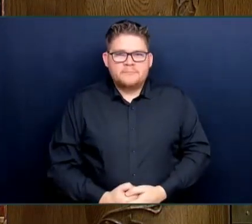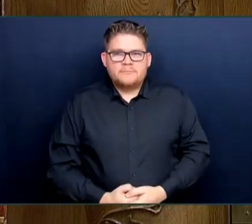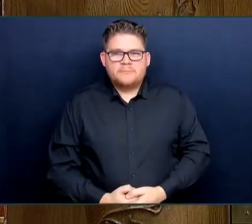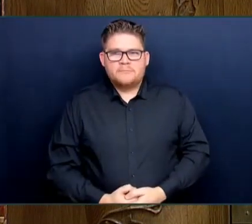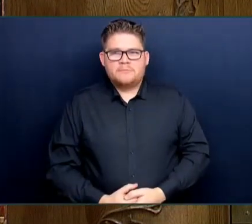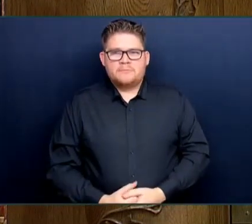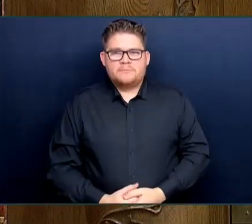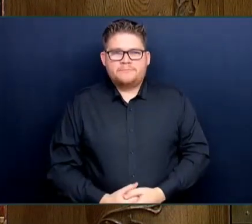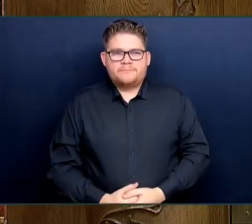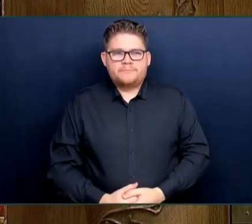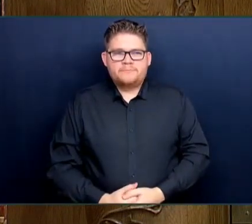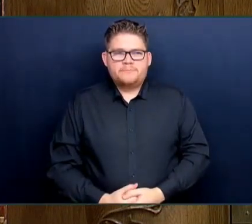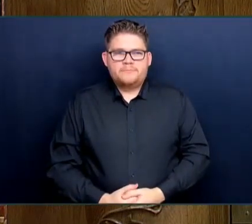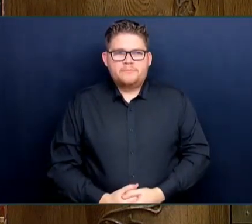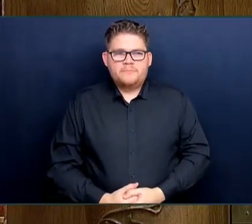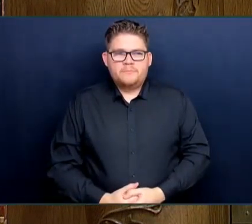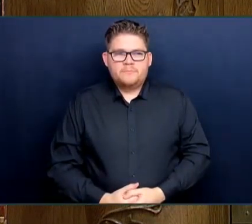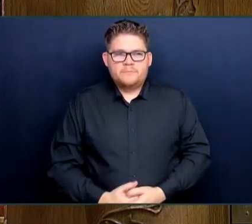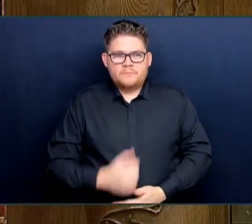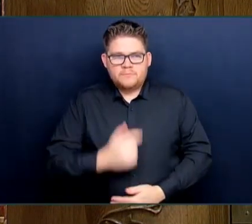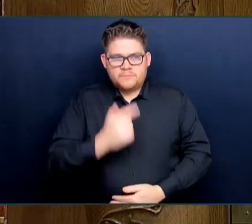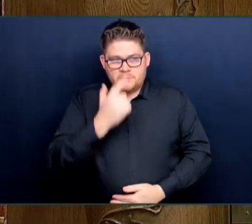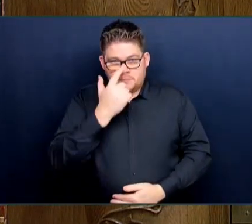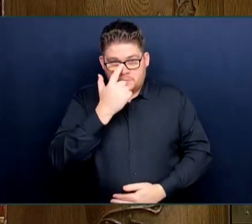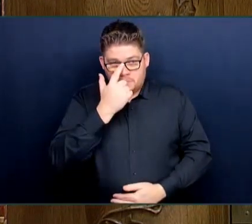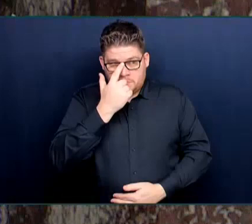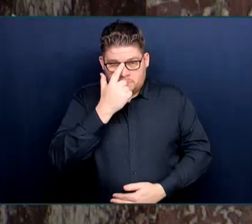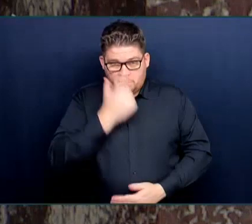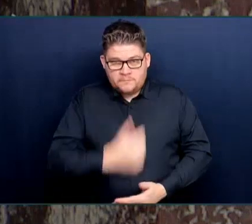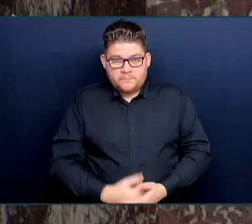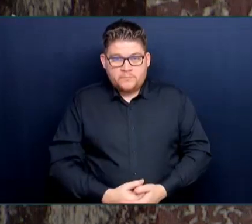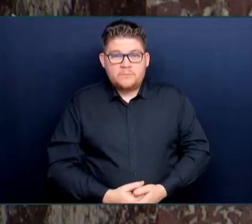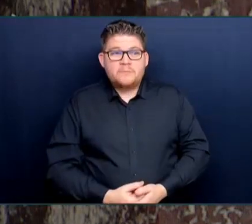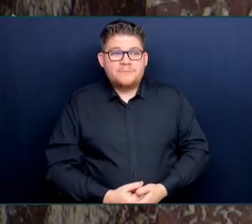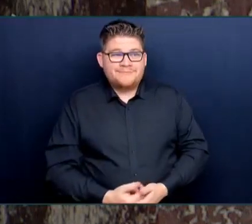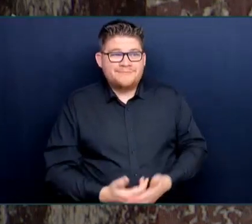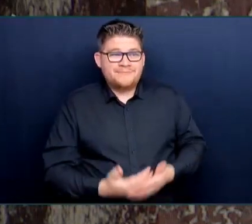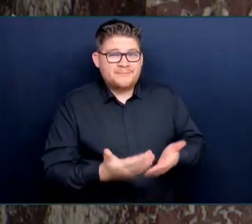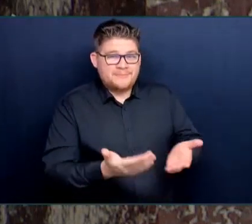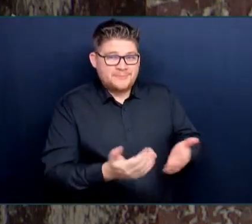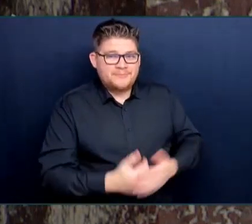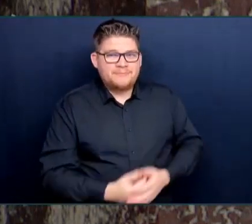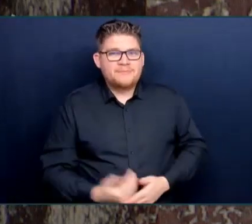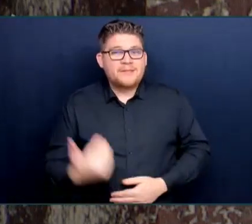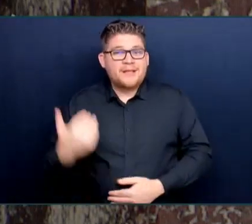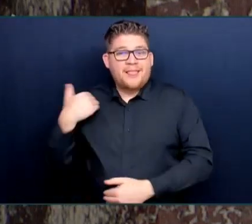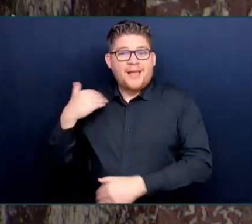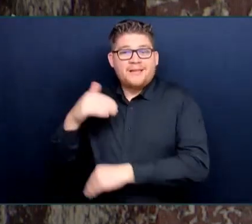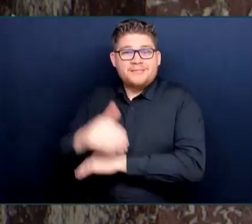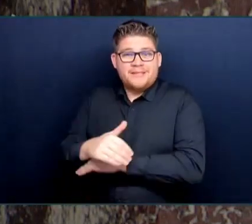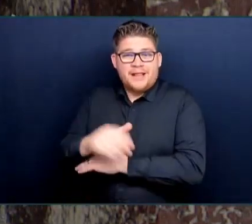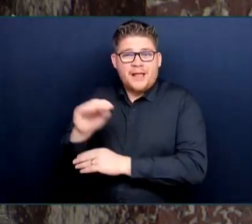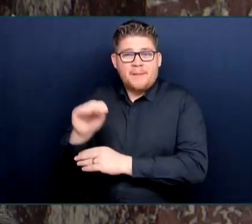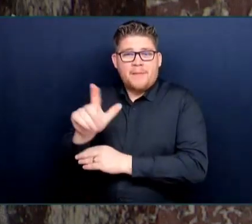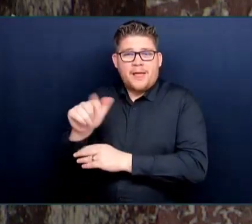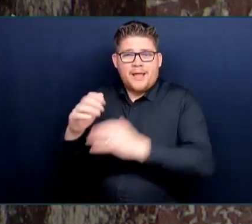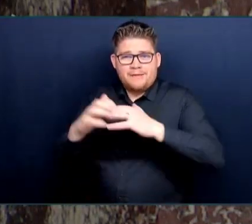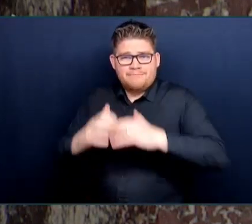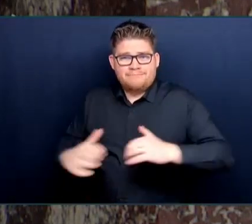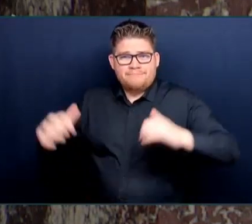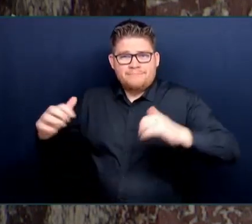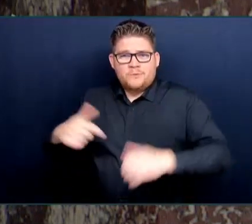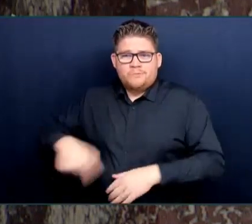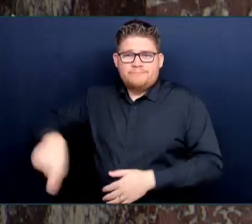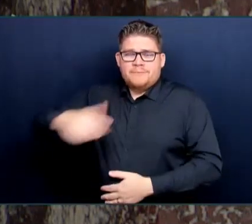Member. Thank you, Mr. Speaker. Last night, MLAs had the privilege to taste the incredible bounty of our oceans, food